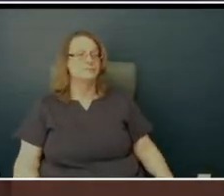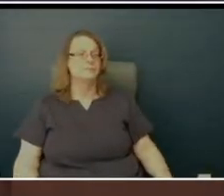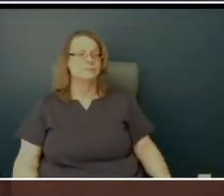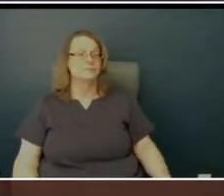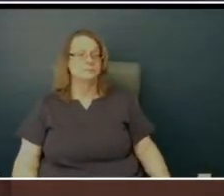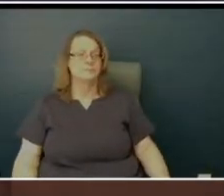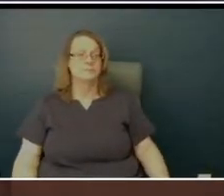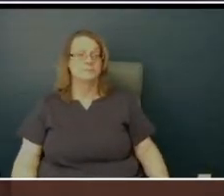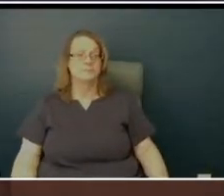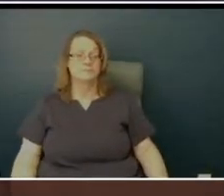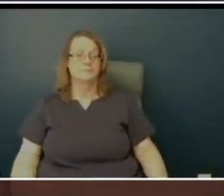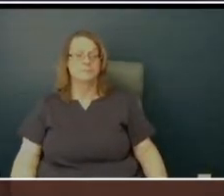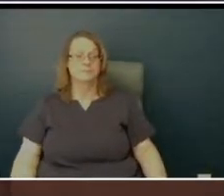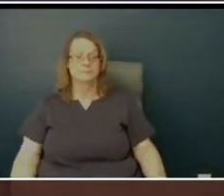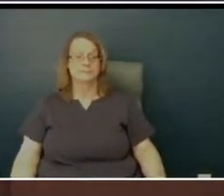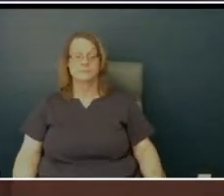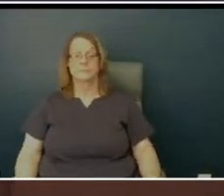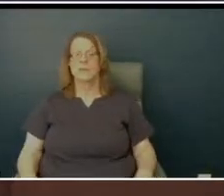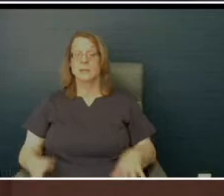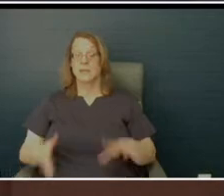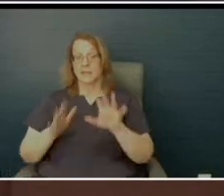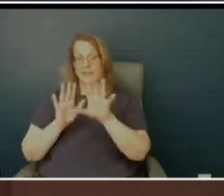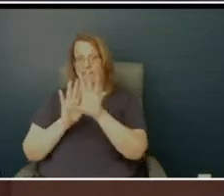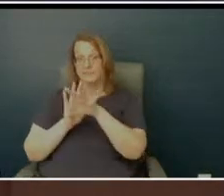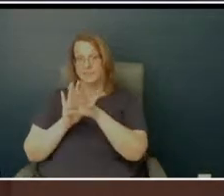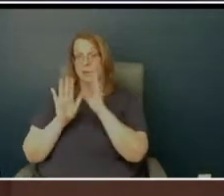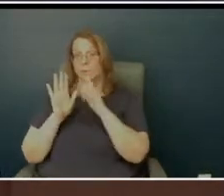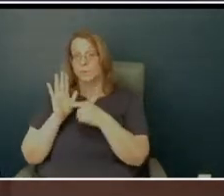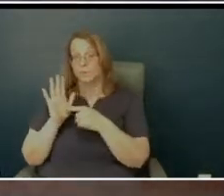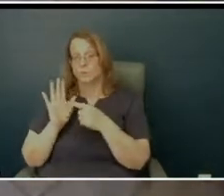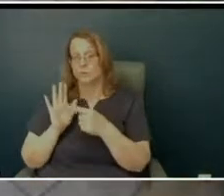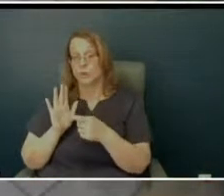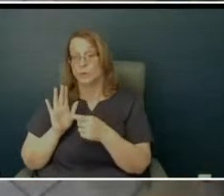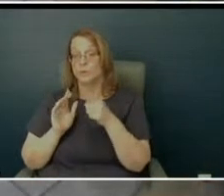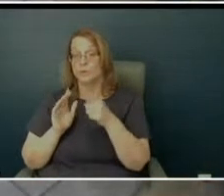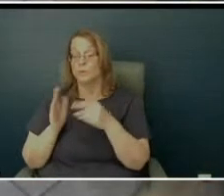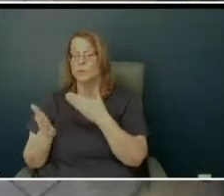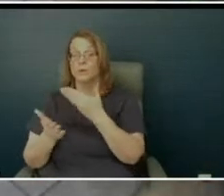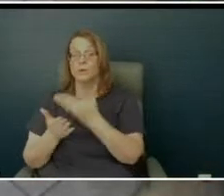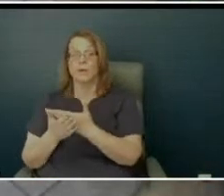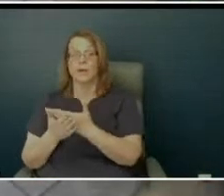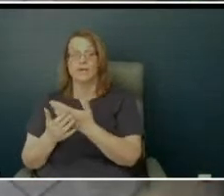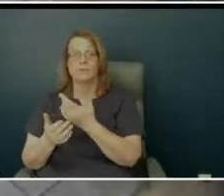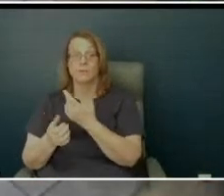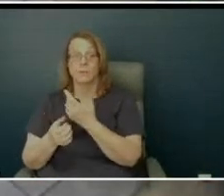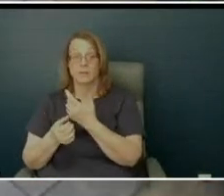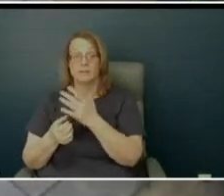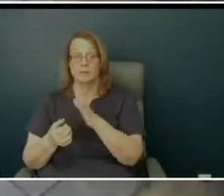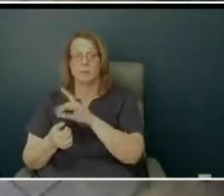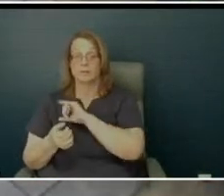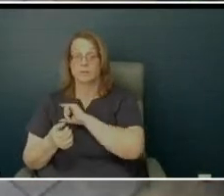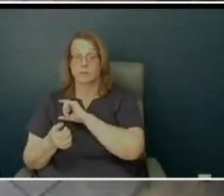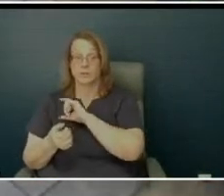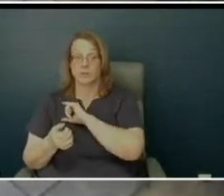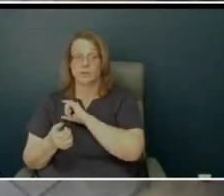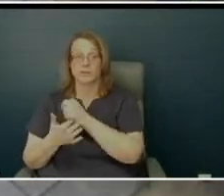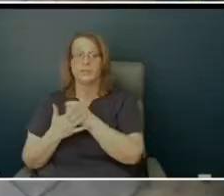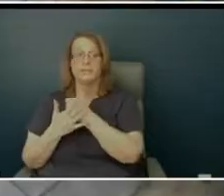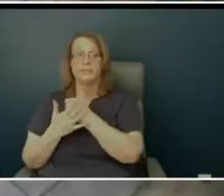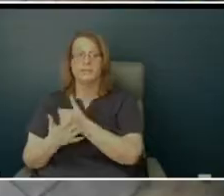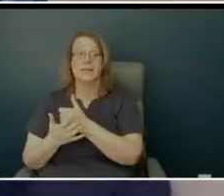We see here in a video that we're going to play now, you arriving with your security detail to help secure the